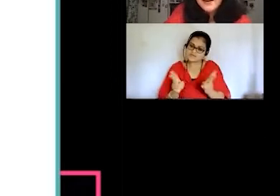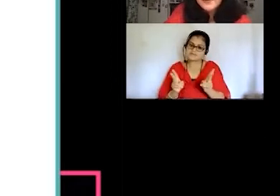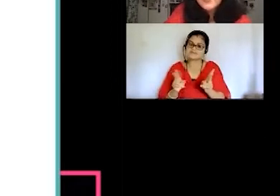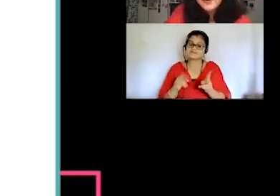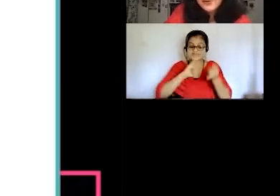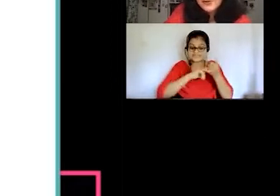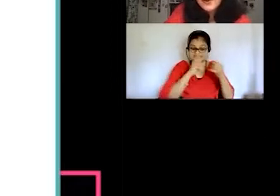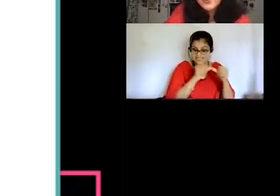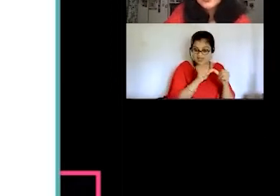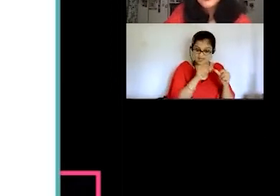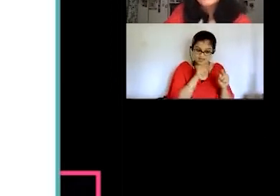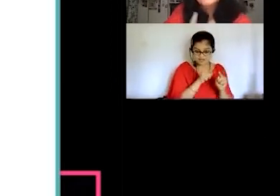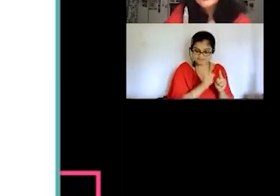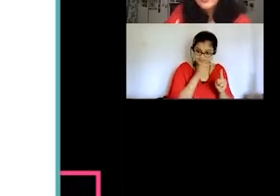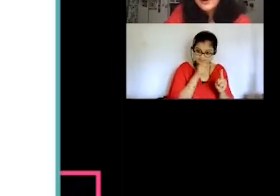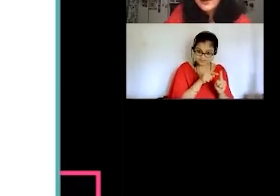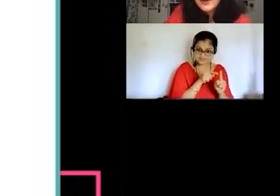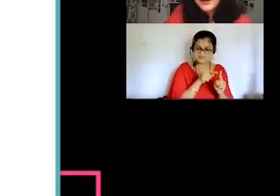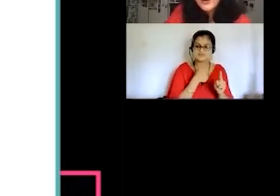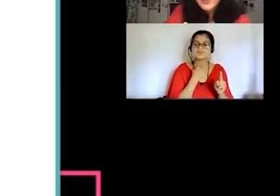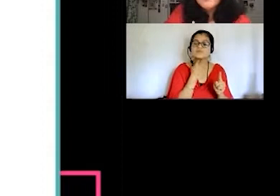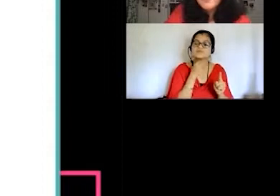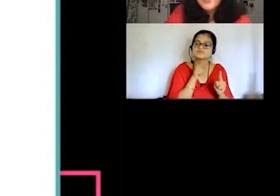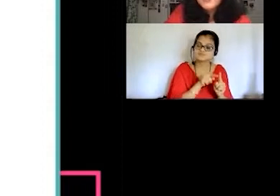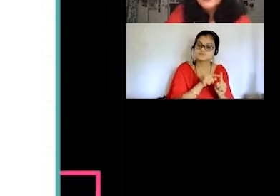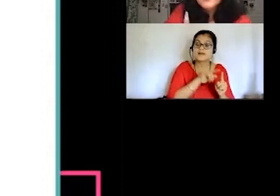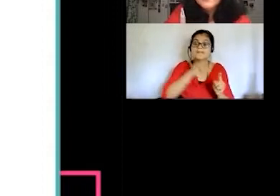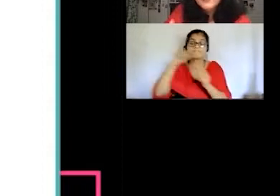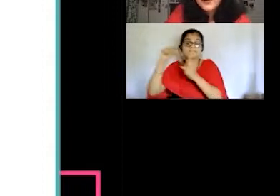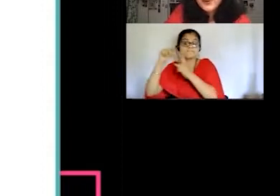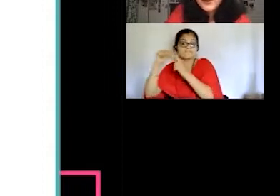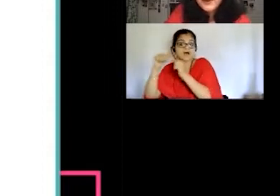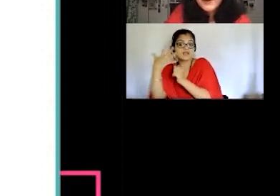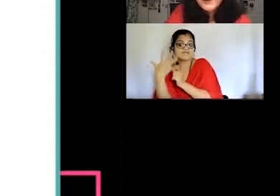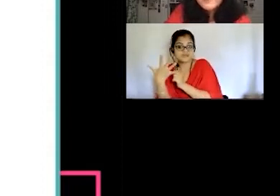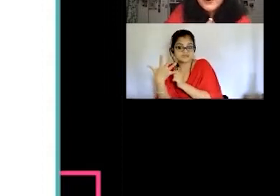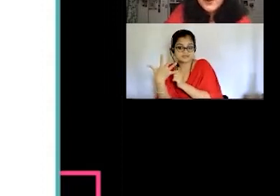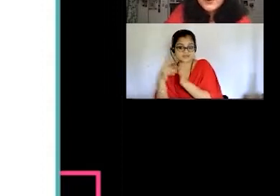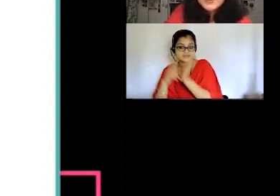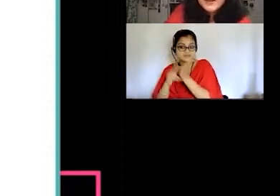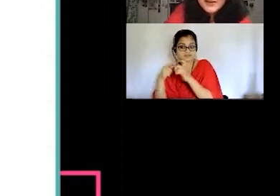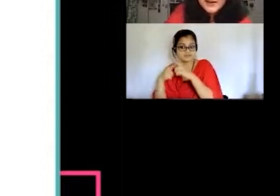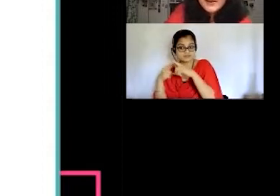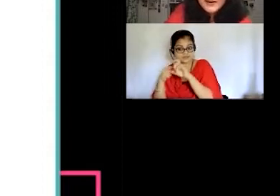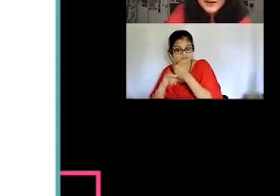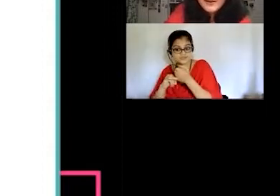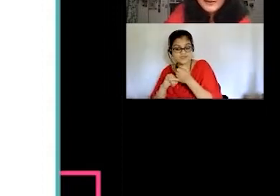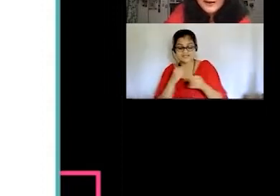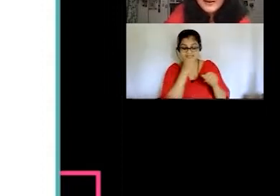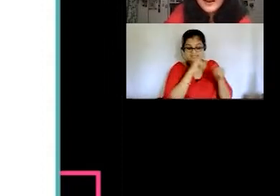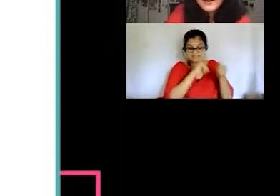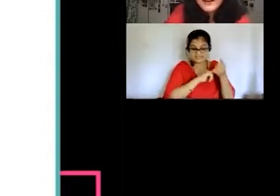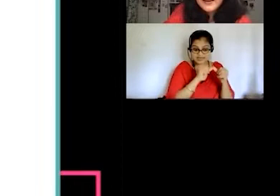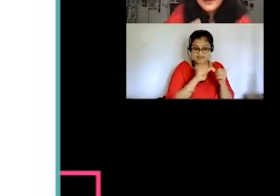sa, the first note, also called the tonic note, and pa, the 5th note. The notes re, ga,